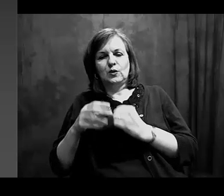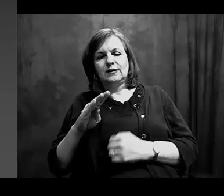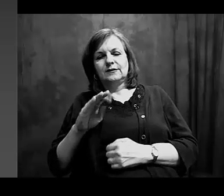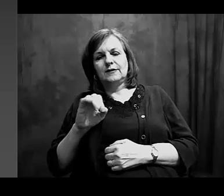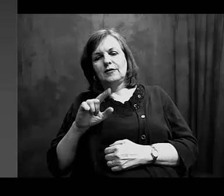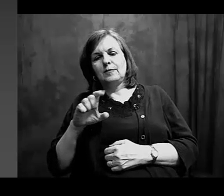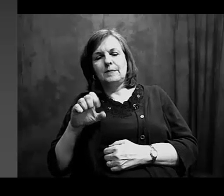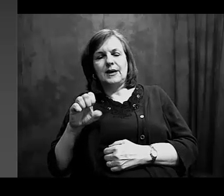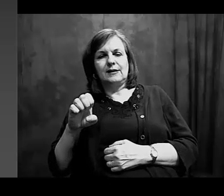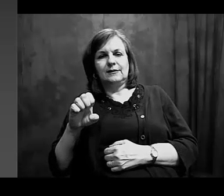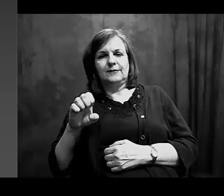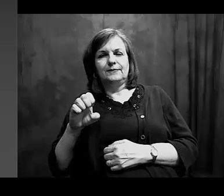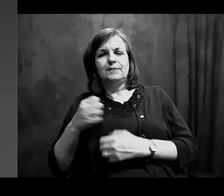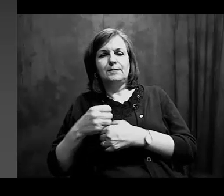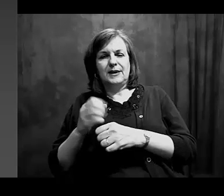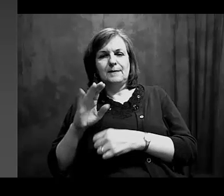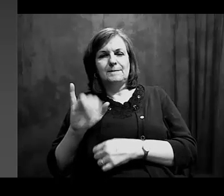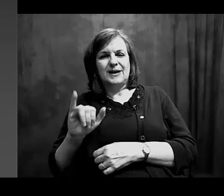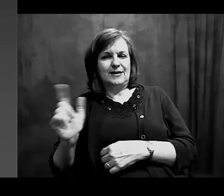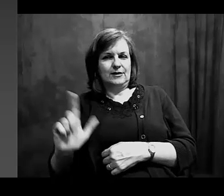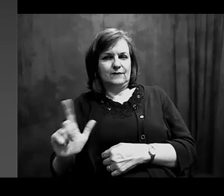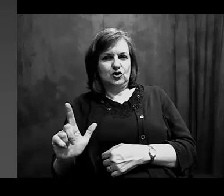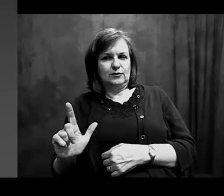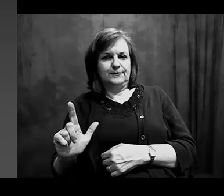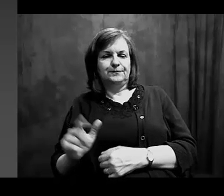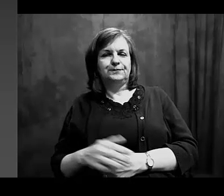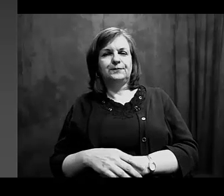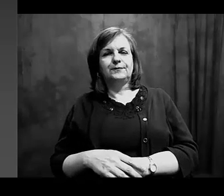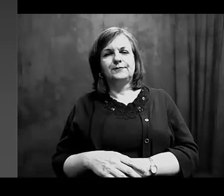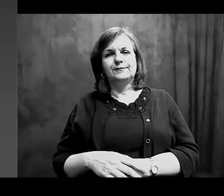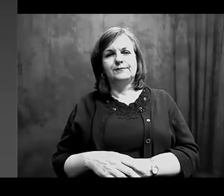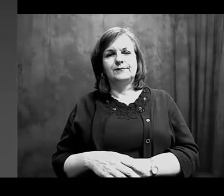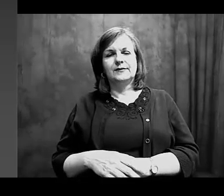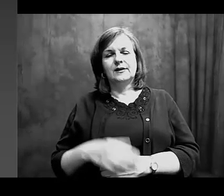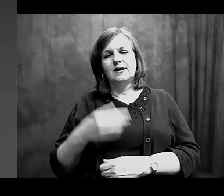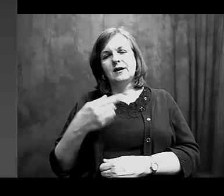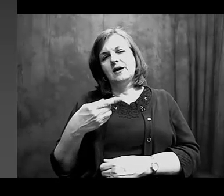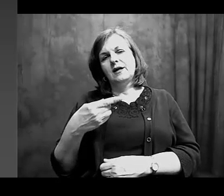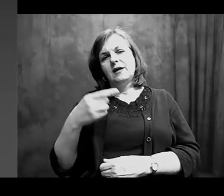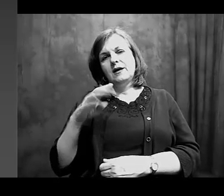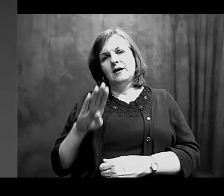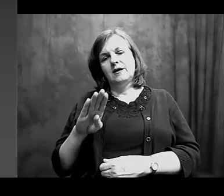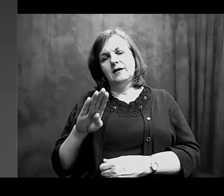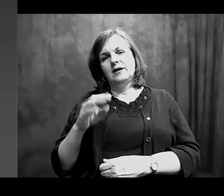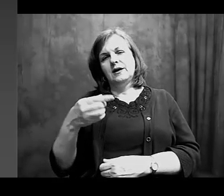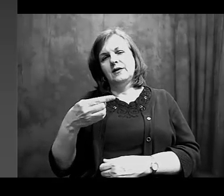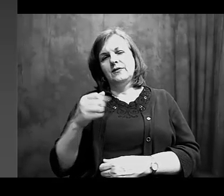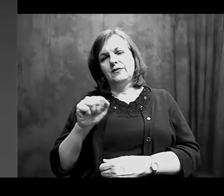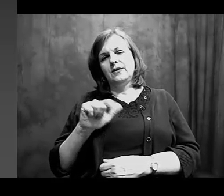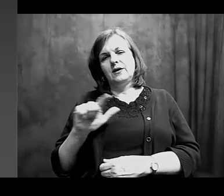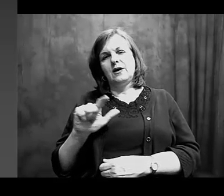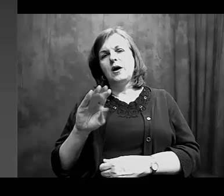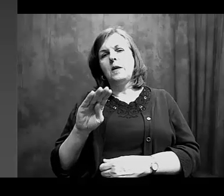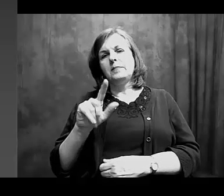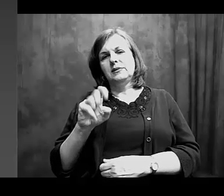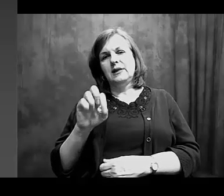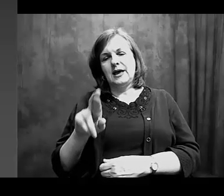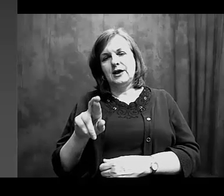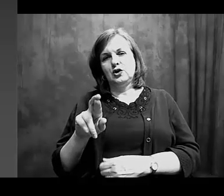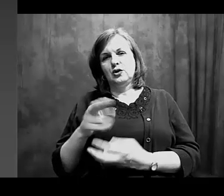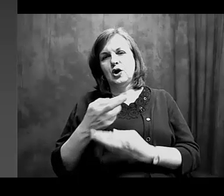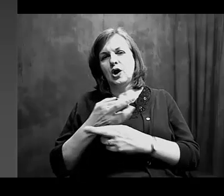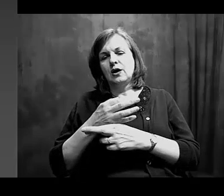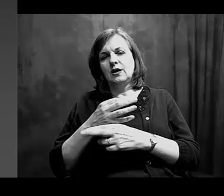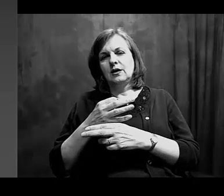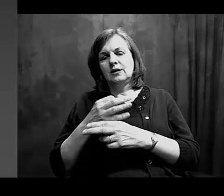As we said, that's the digestion of fats. So all of these are connecting together to really help